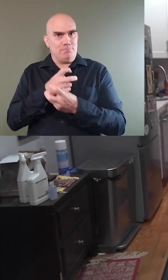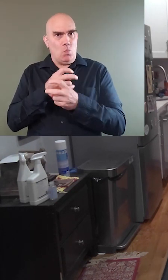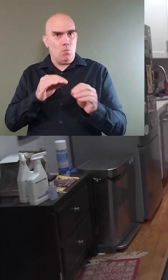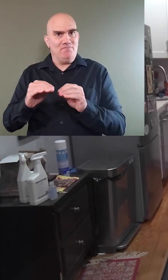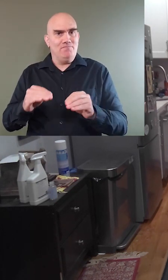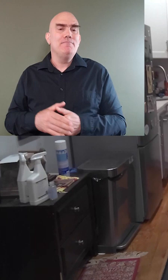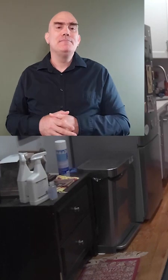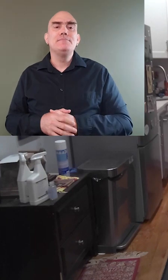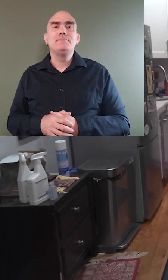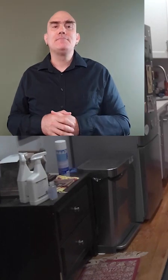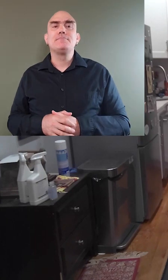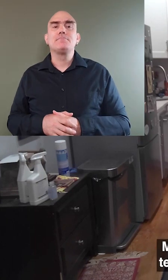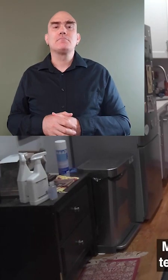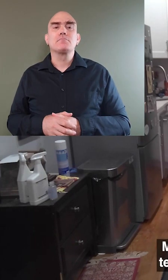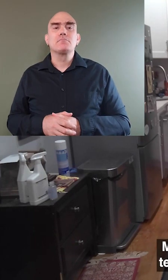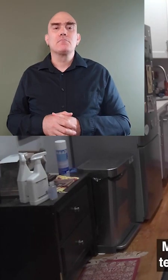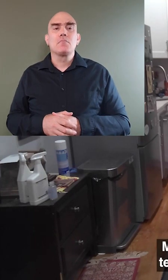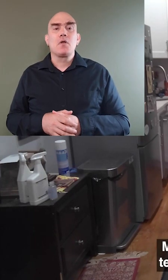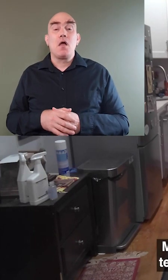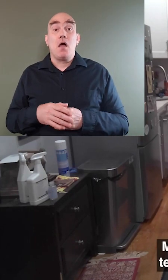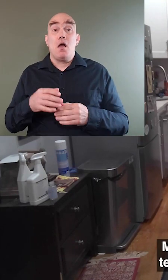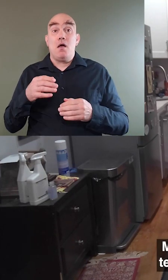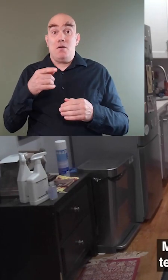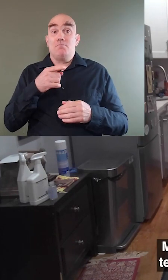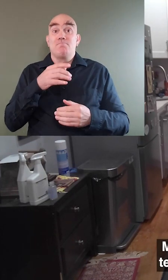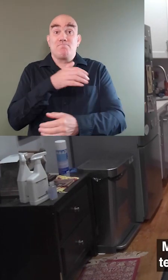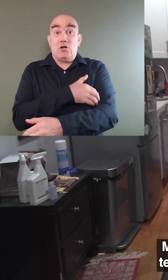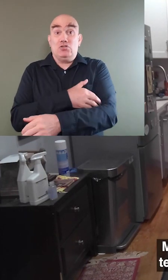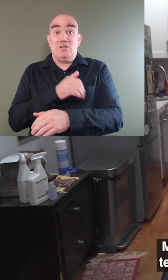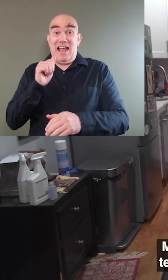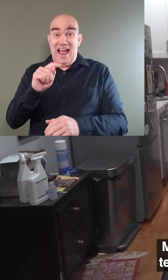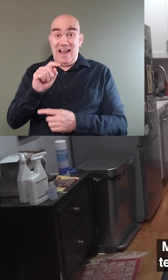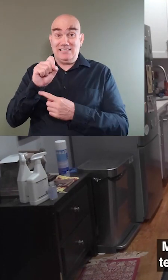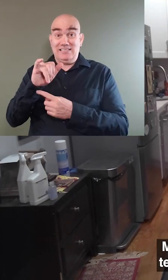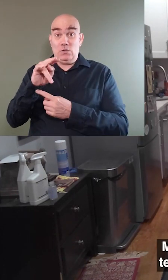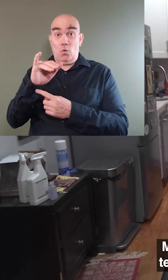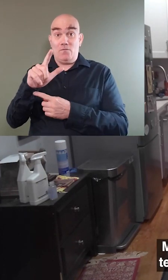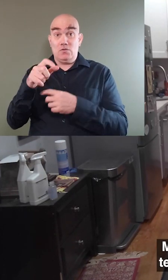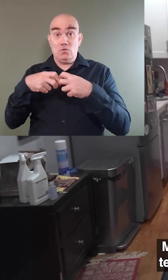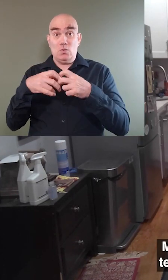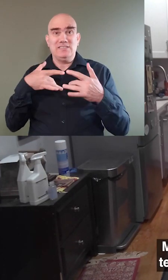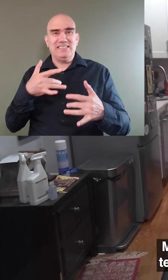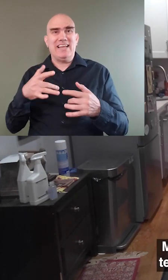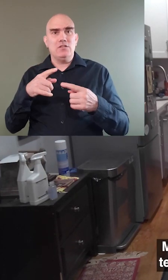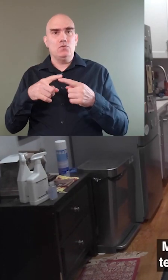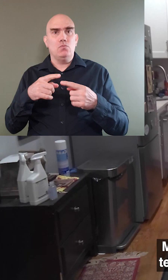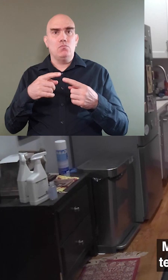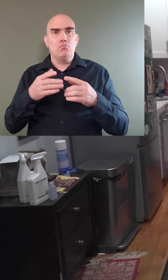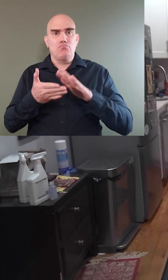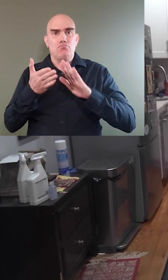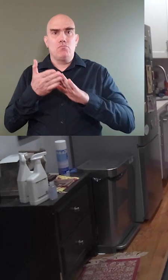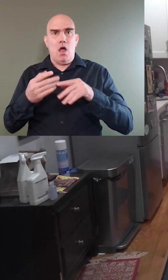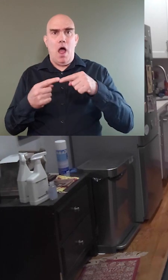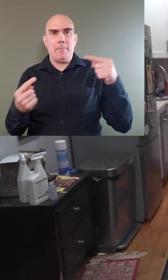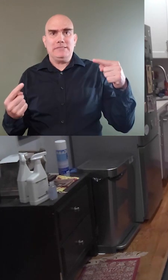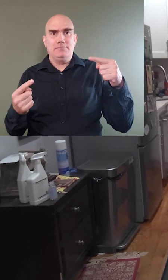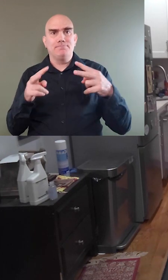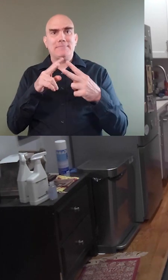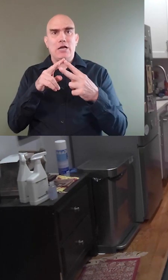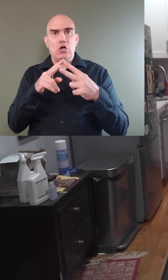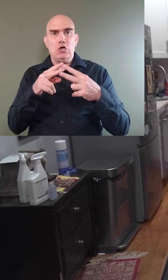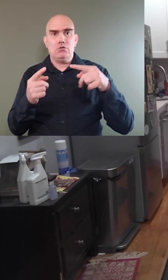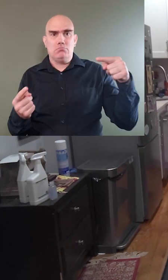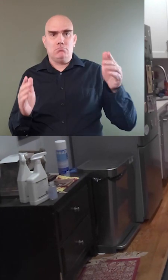move. Muscles at synovial joints tend to work in opposition. They work in